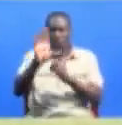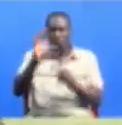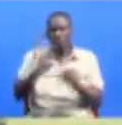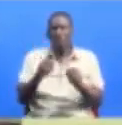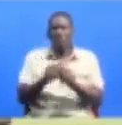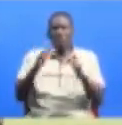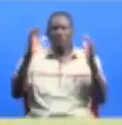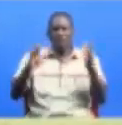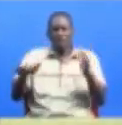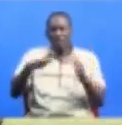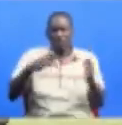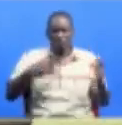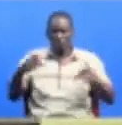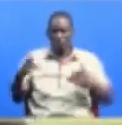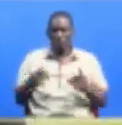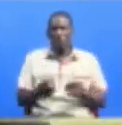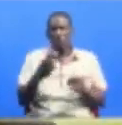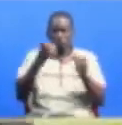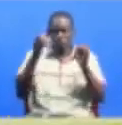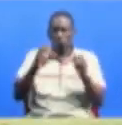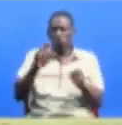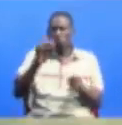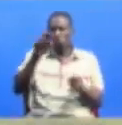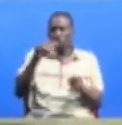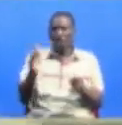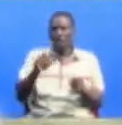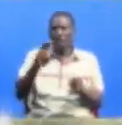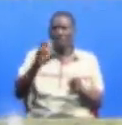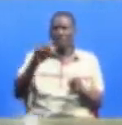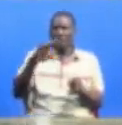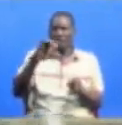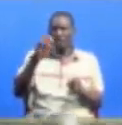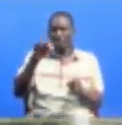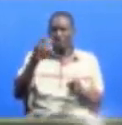great area of concern. Tony Omondi, Vincent